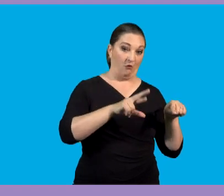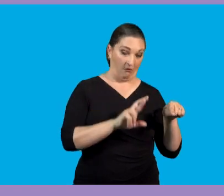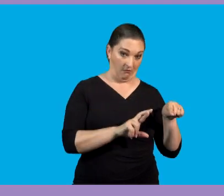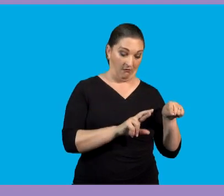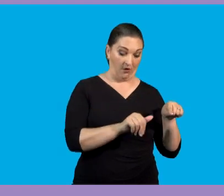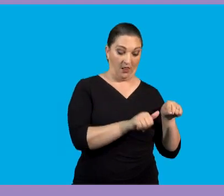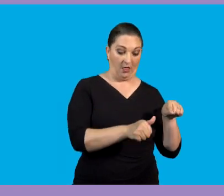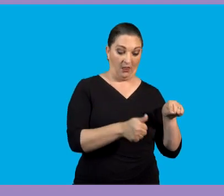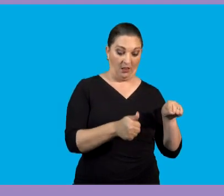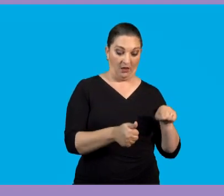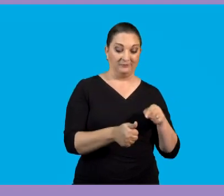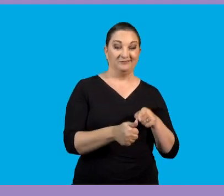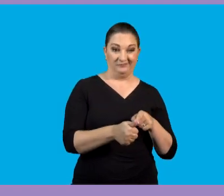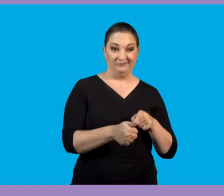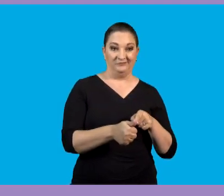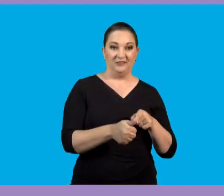PQR